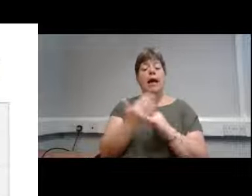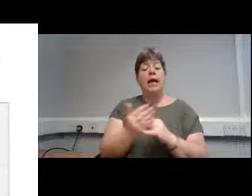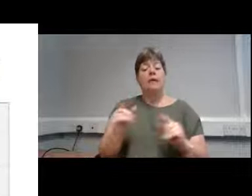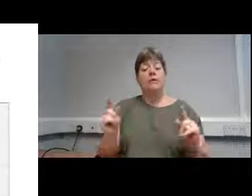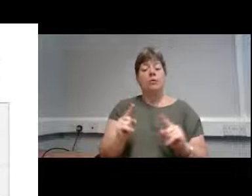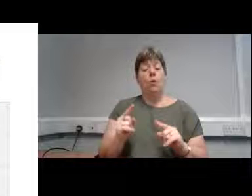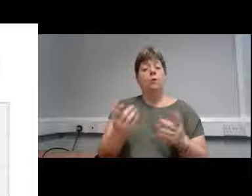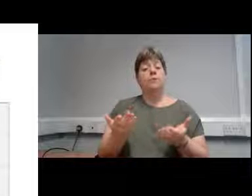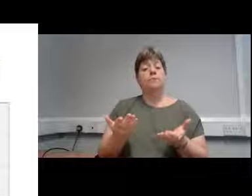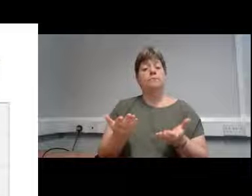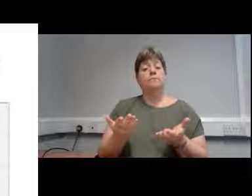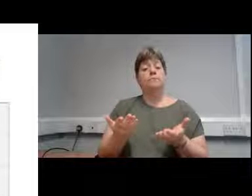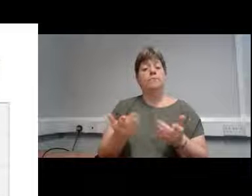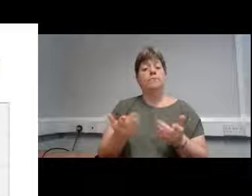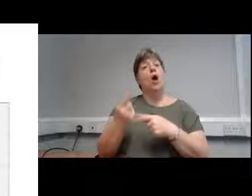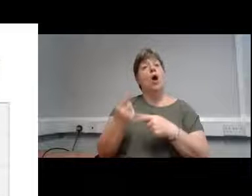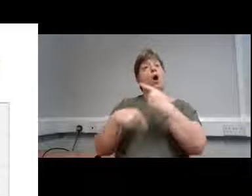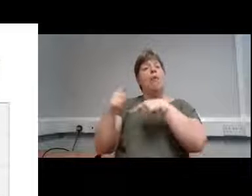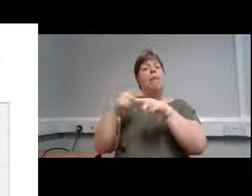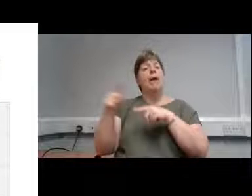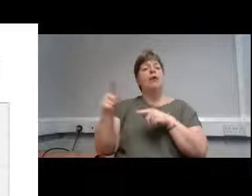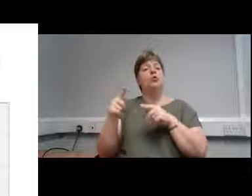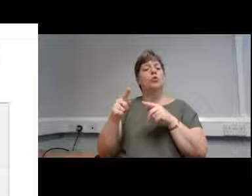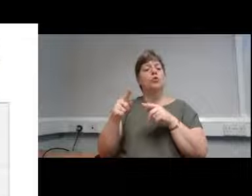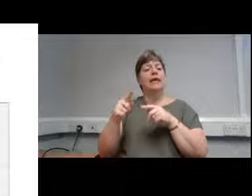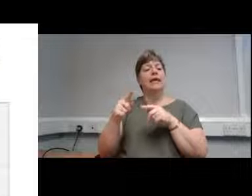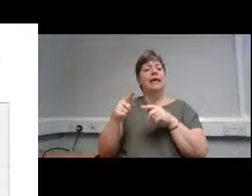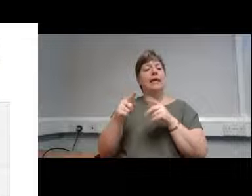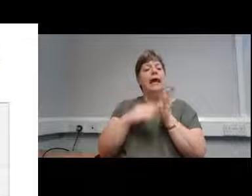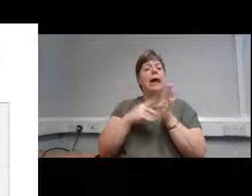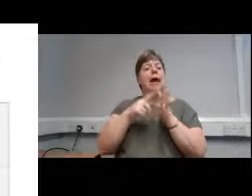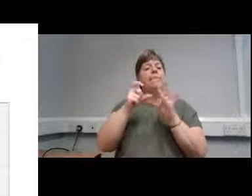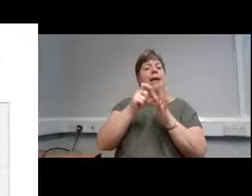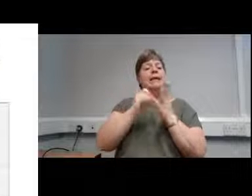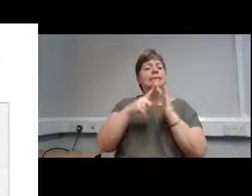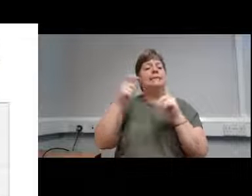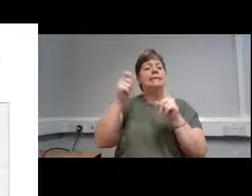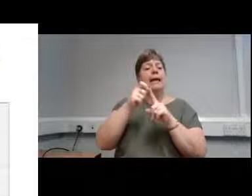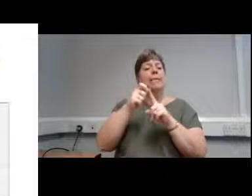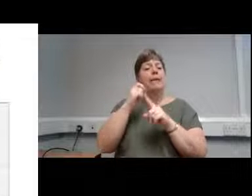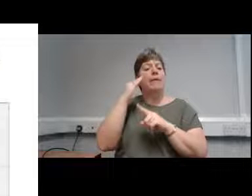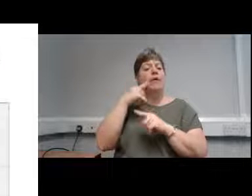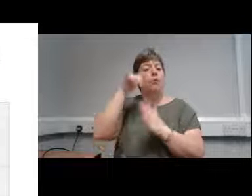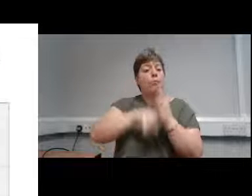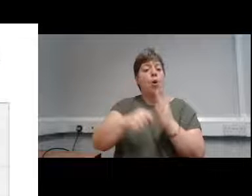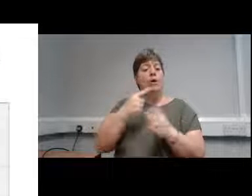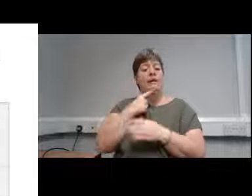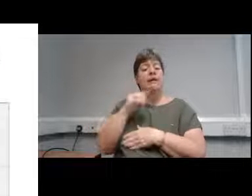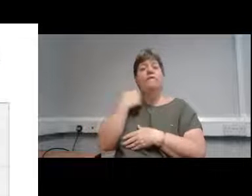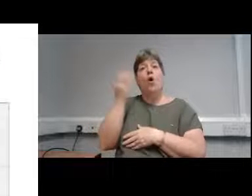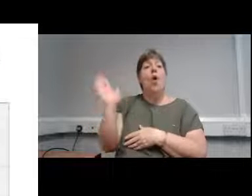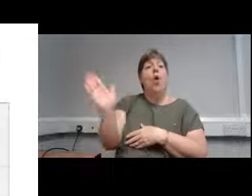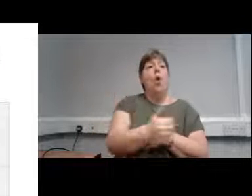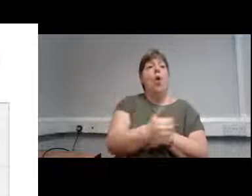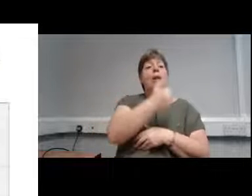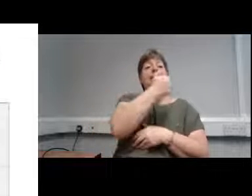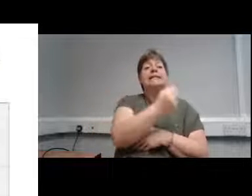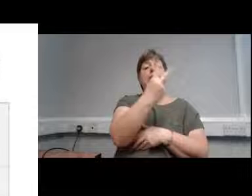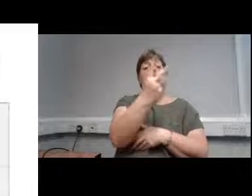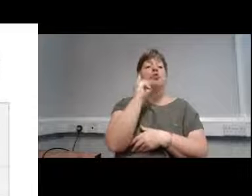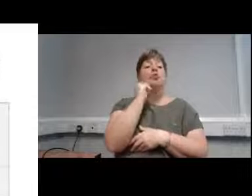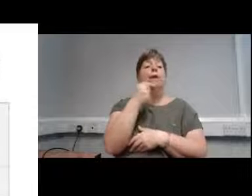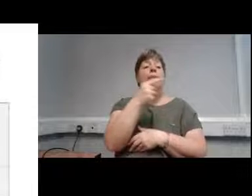that going back to that MedSip methodology report that stated for every 62 people who stop opioids or